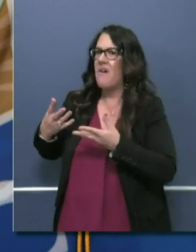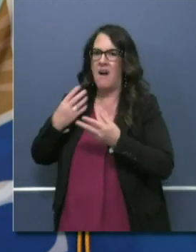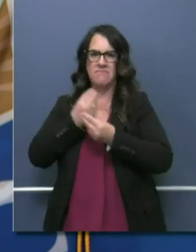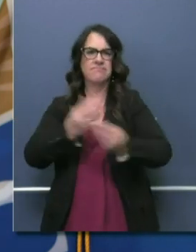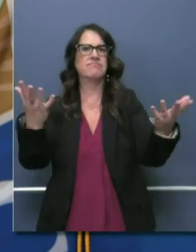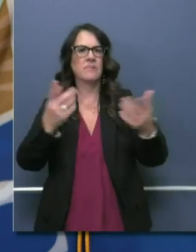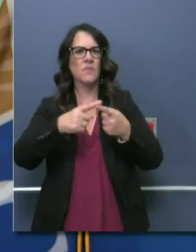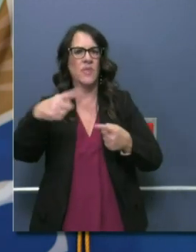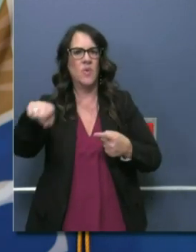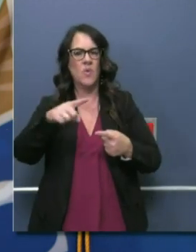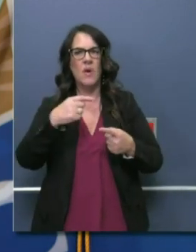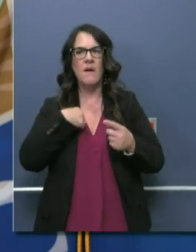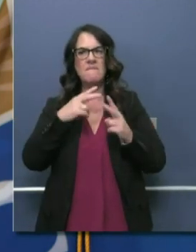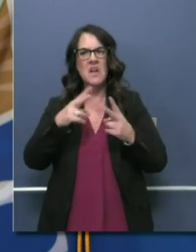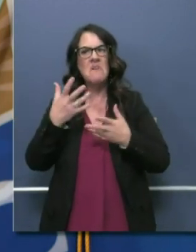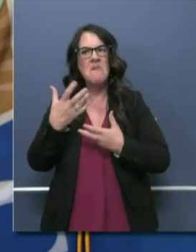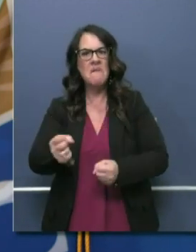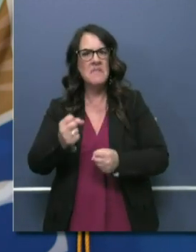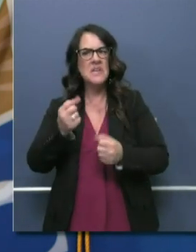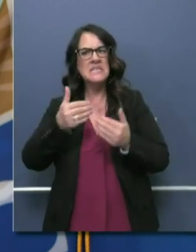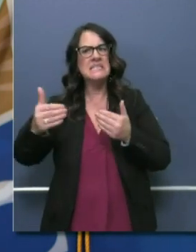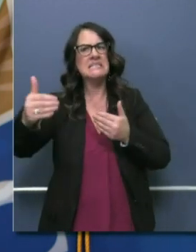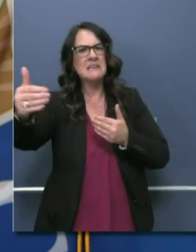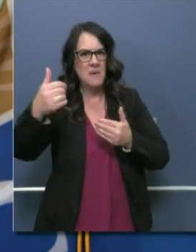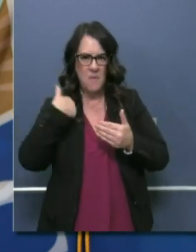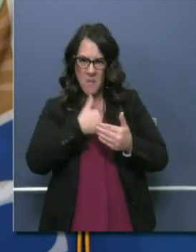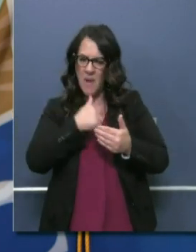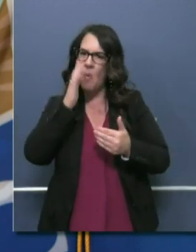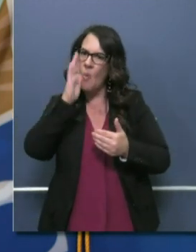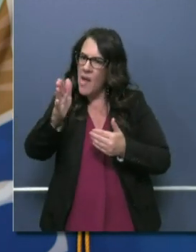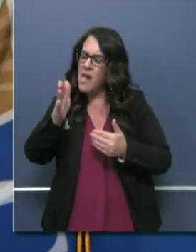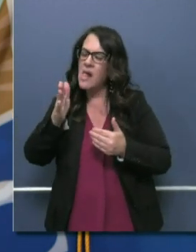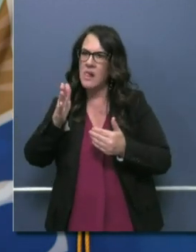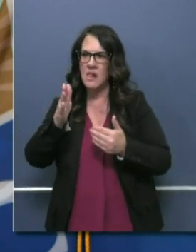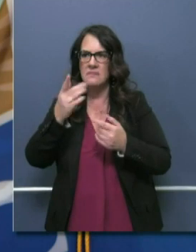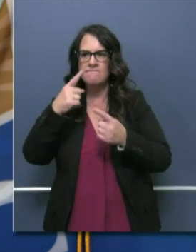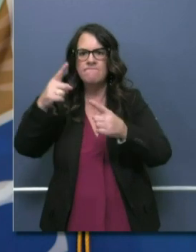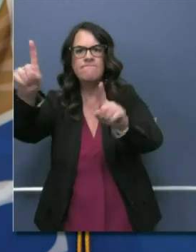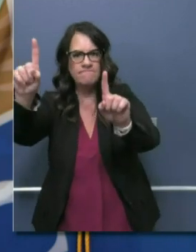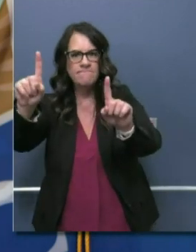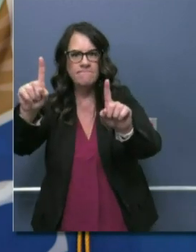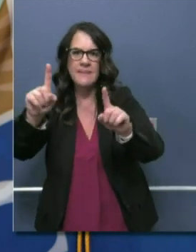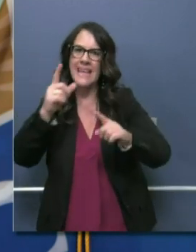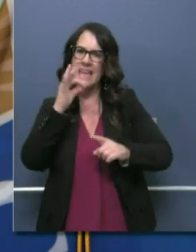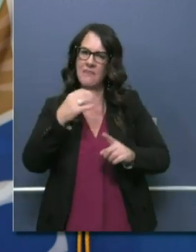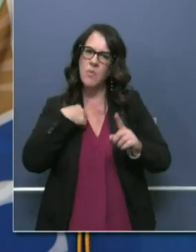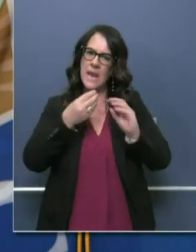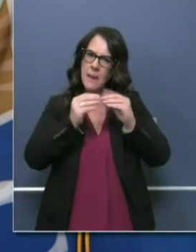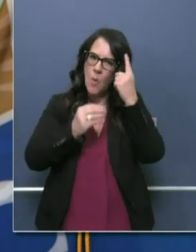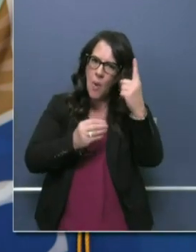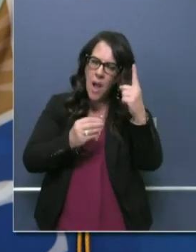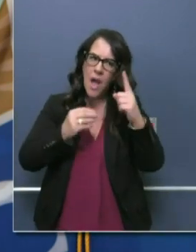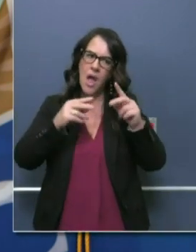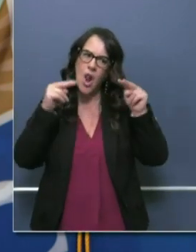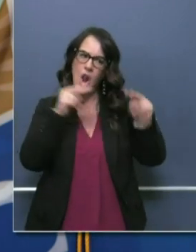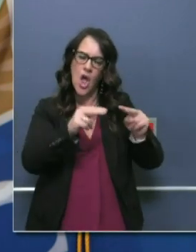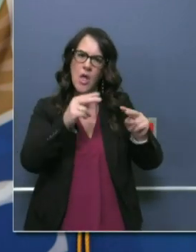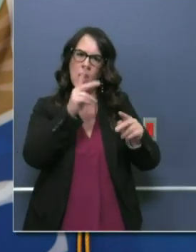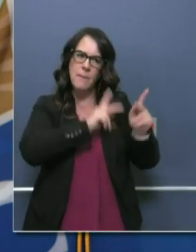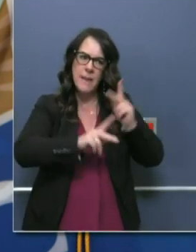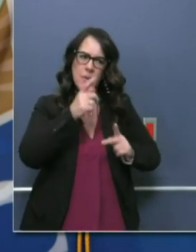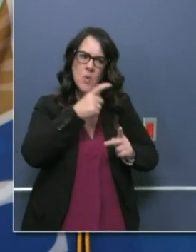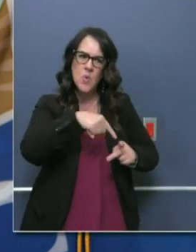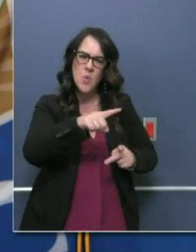phase, that we can get through it by protecting the most vulnerable and meeting the health needs of 40